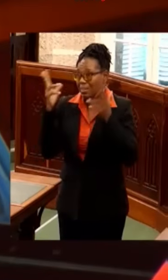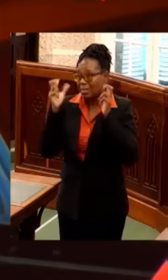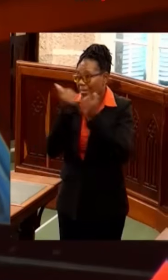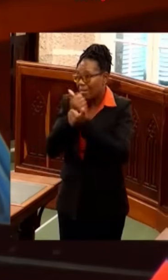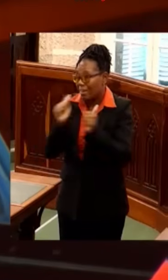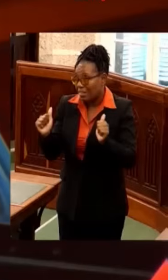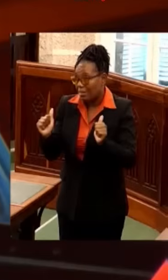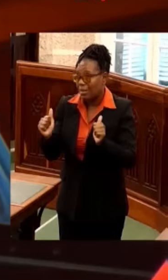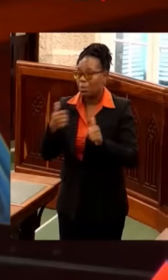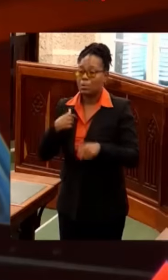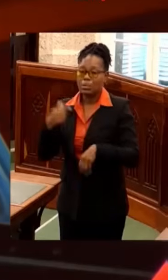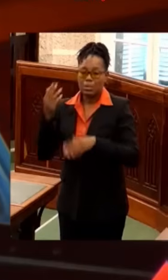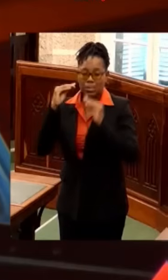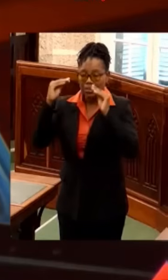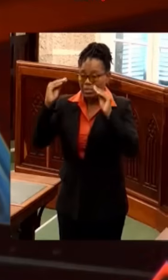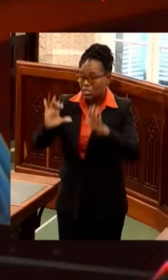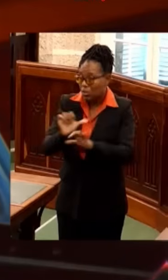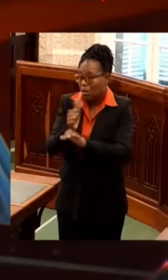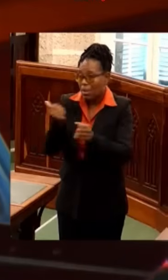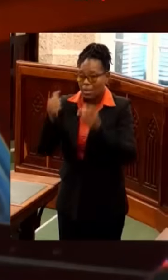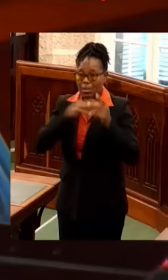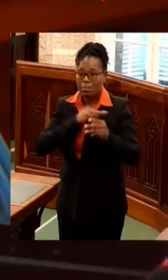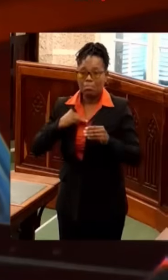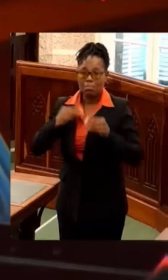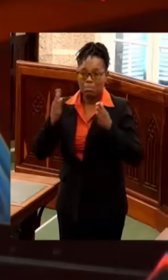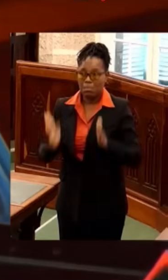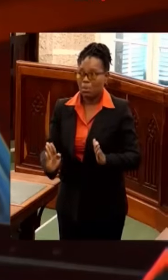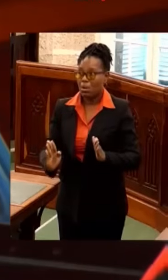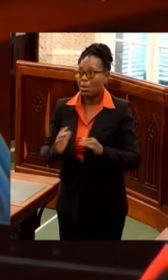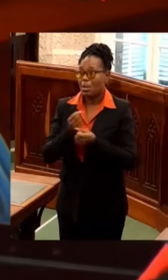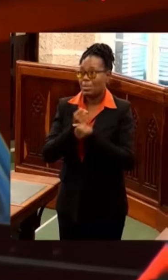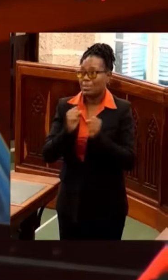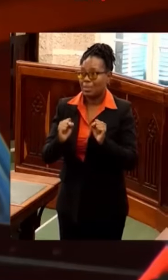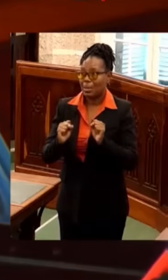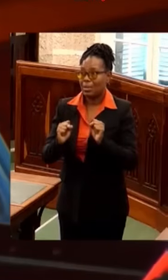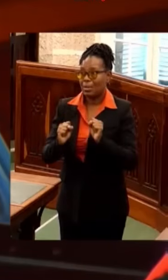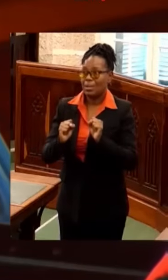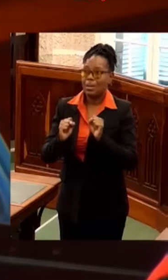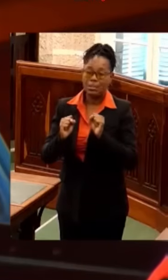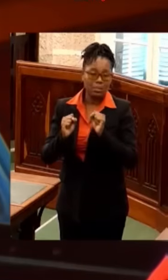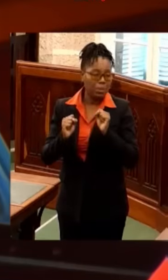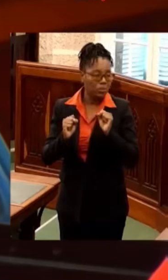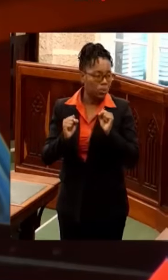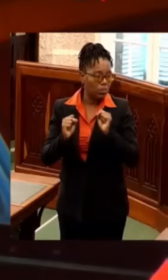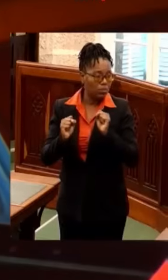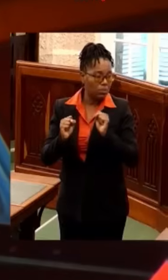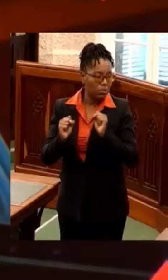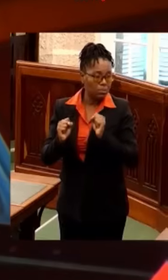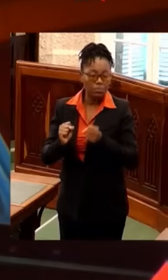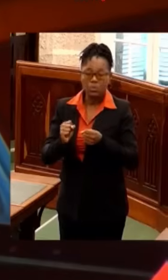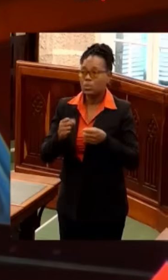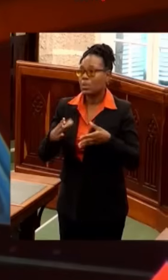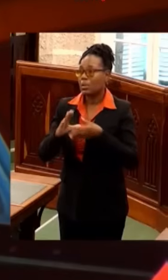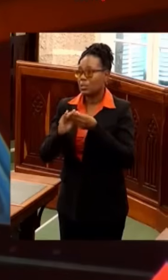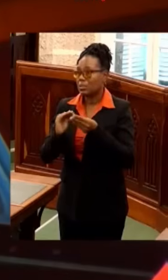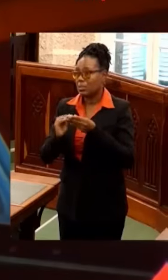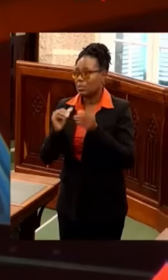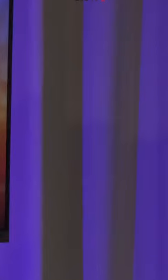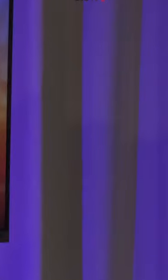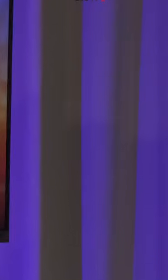that teachers or any member of staff will go to work and end up having violence inflicted on